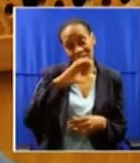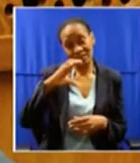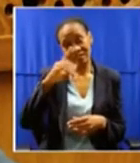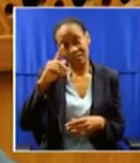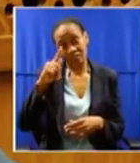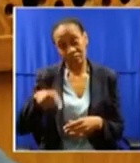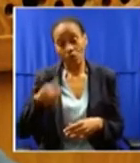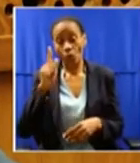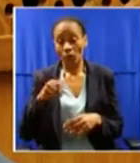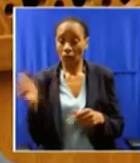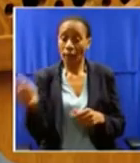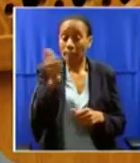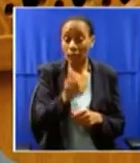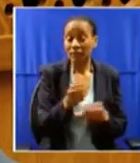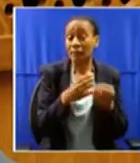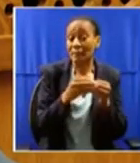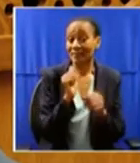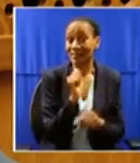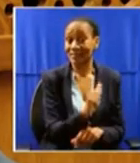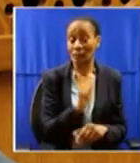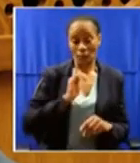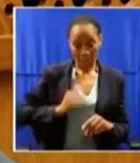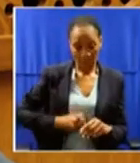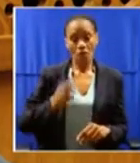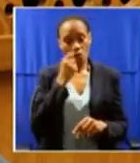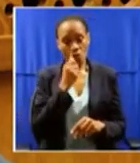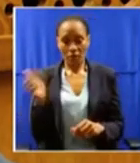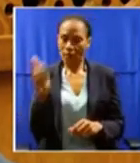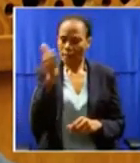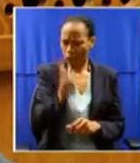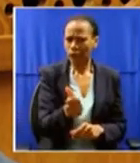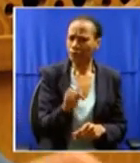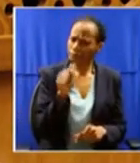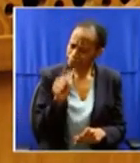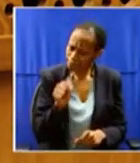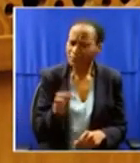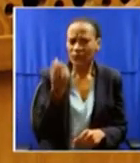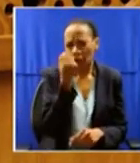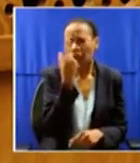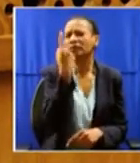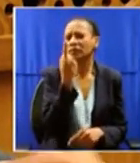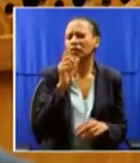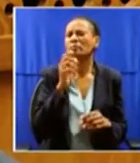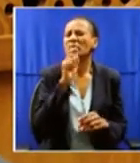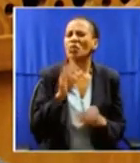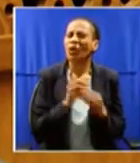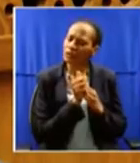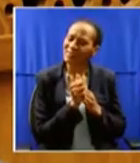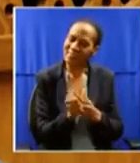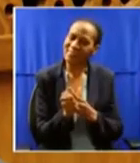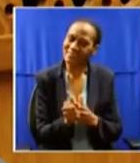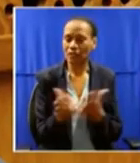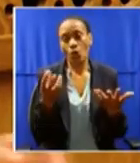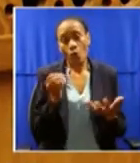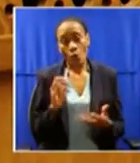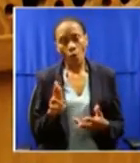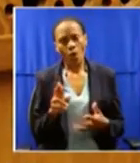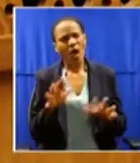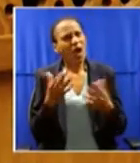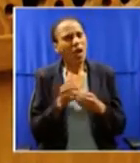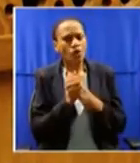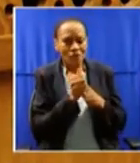are hardworking men and women of integrity, who understand servant leadership, as well as the principle of good